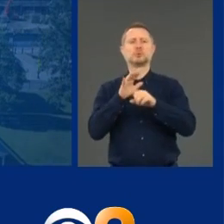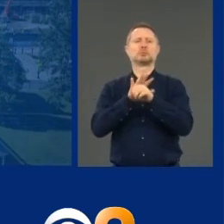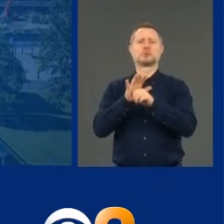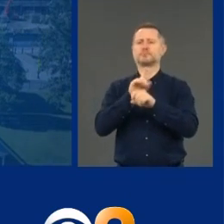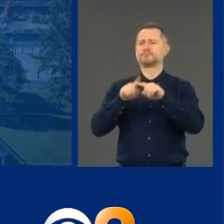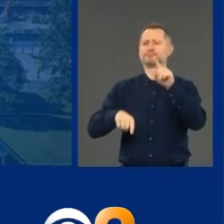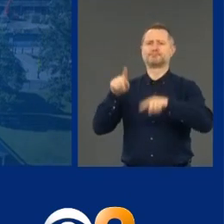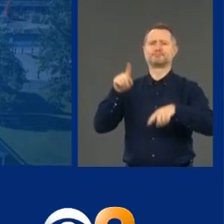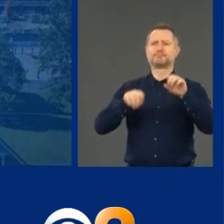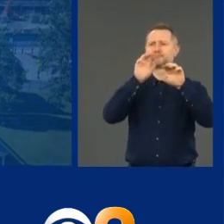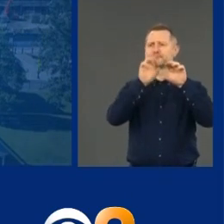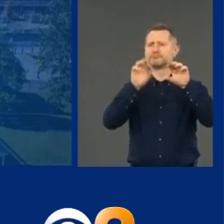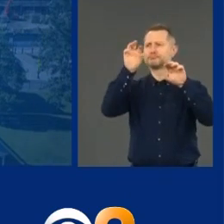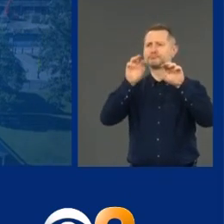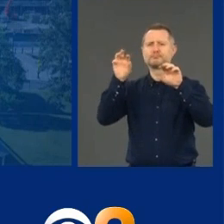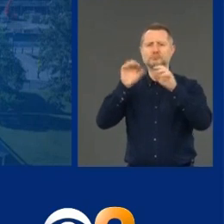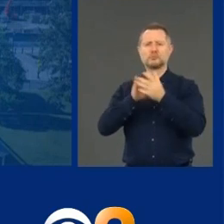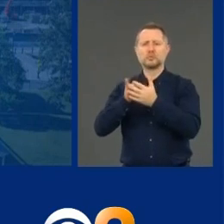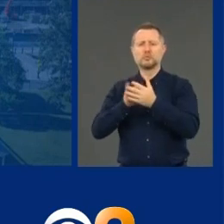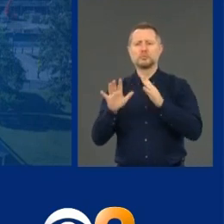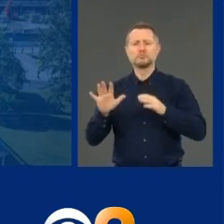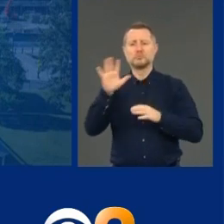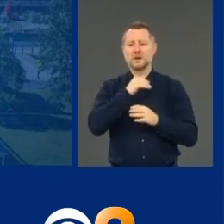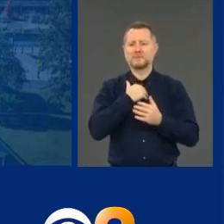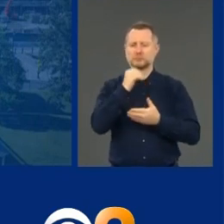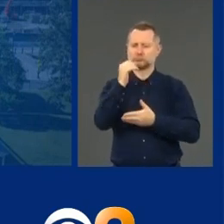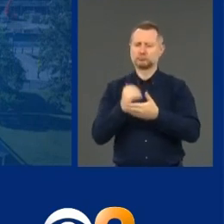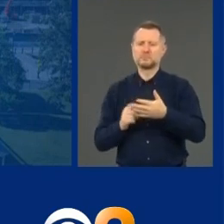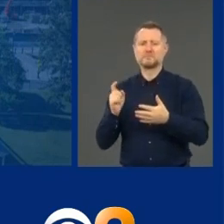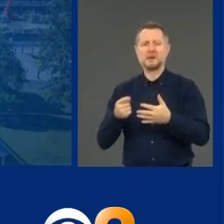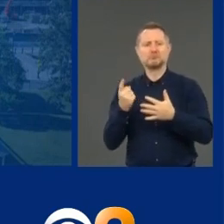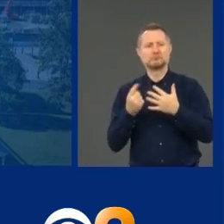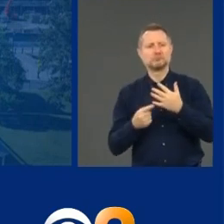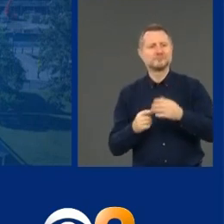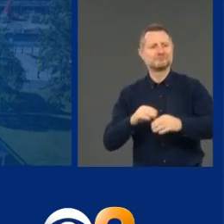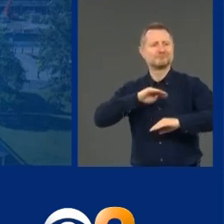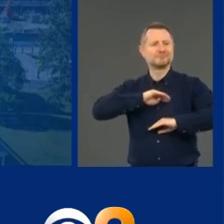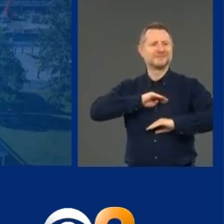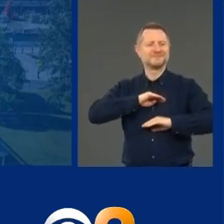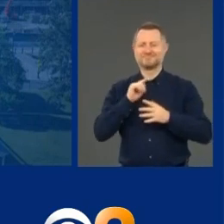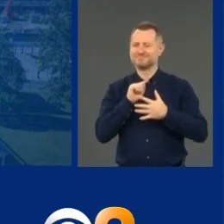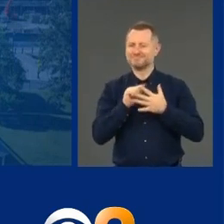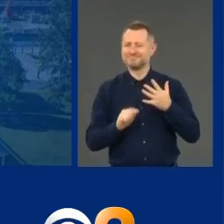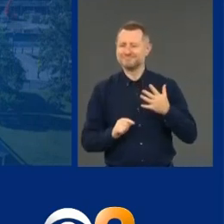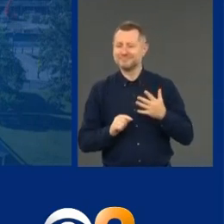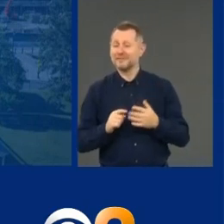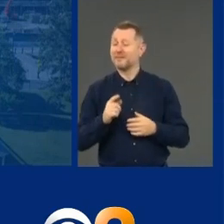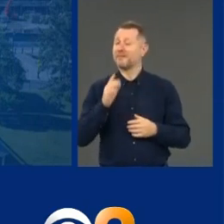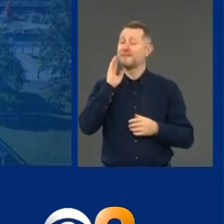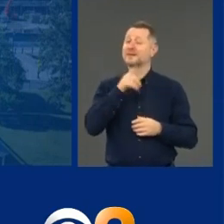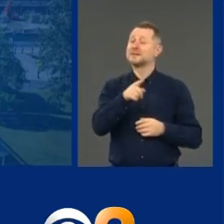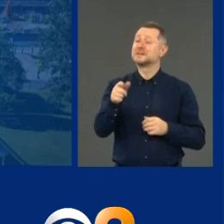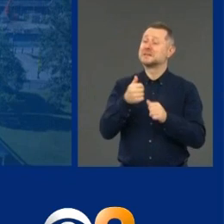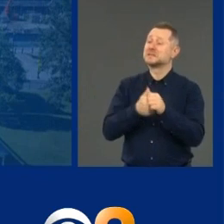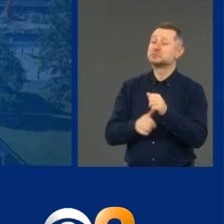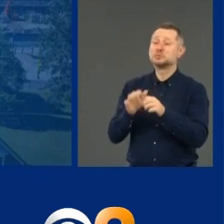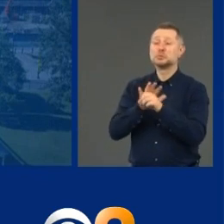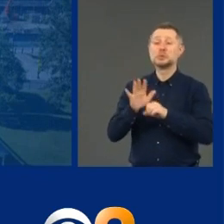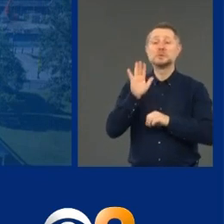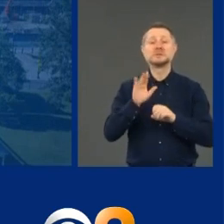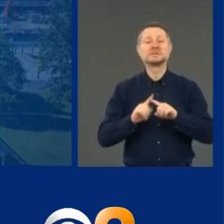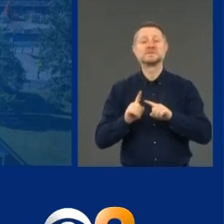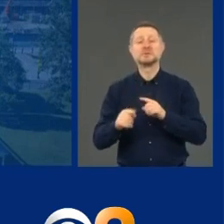We have criteria all across the state that applies to every region. There is no variance in the criteria region from